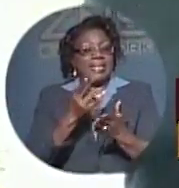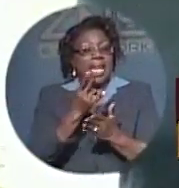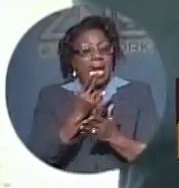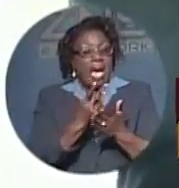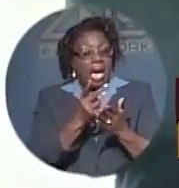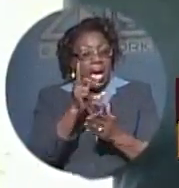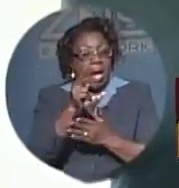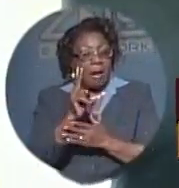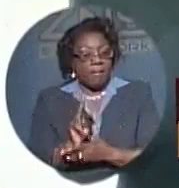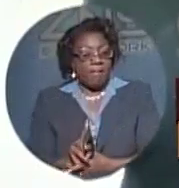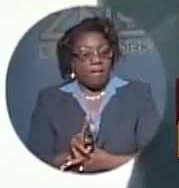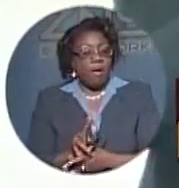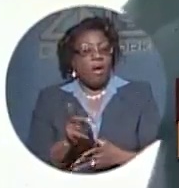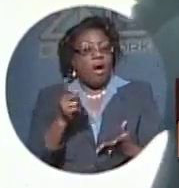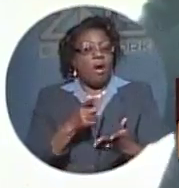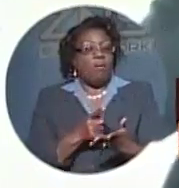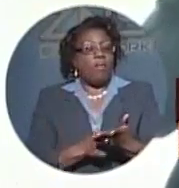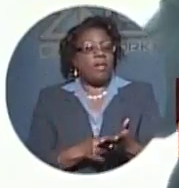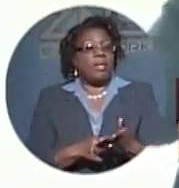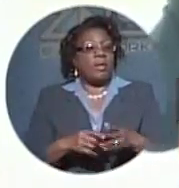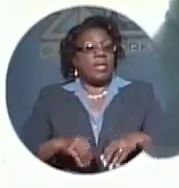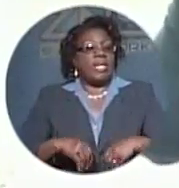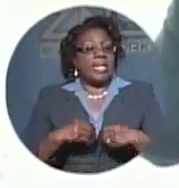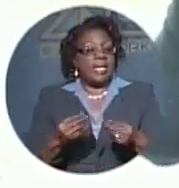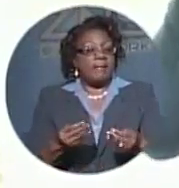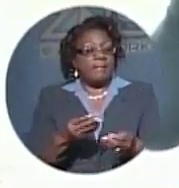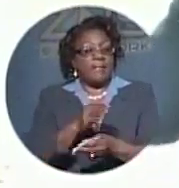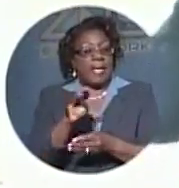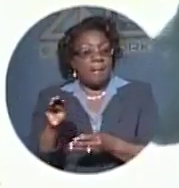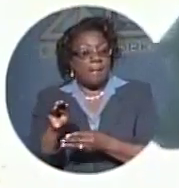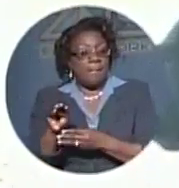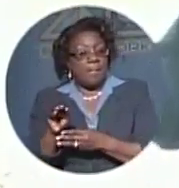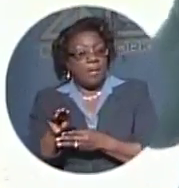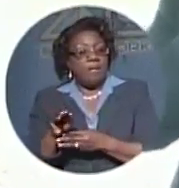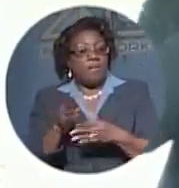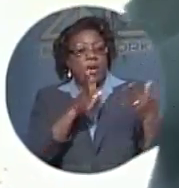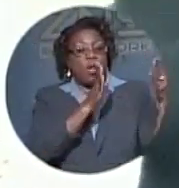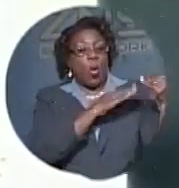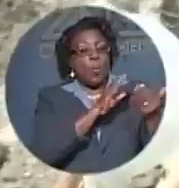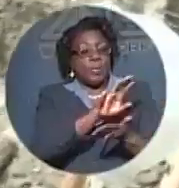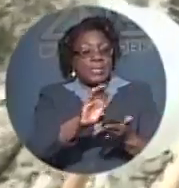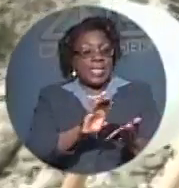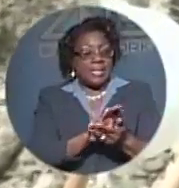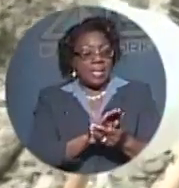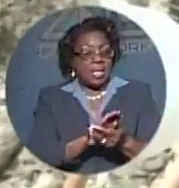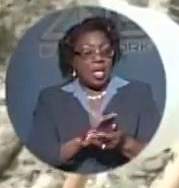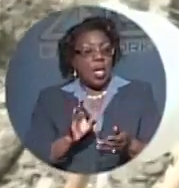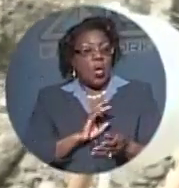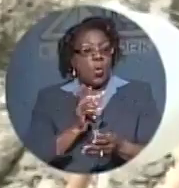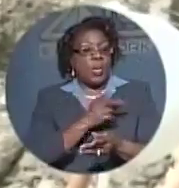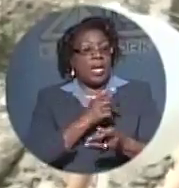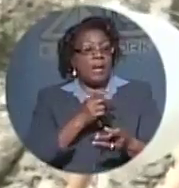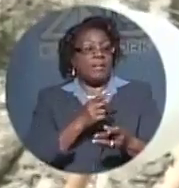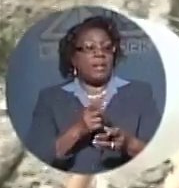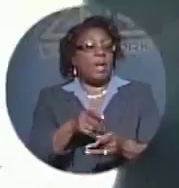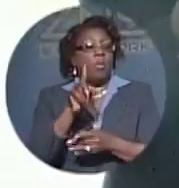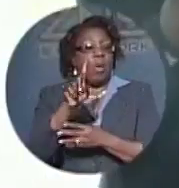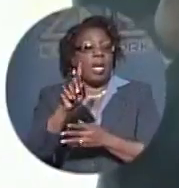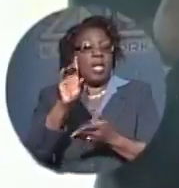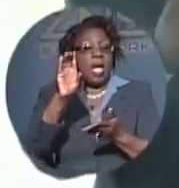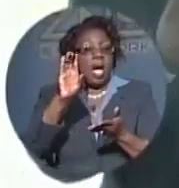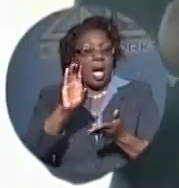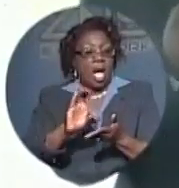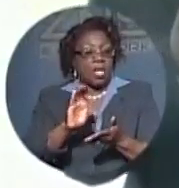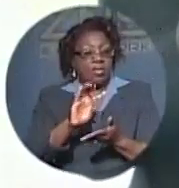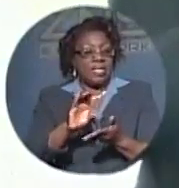of the full complement of property that we have reserved for the Hope Center. We also decided to put $100,000